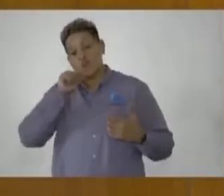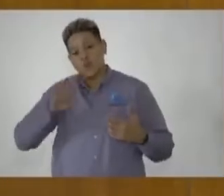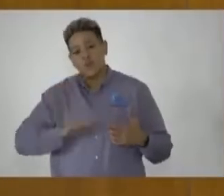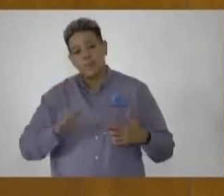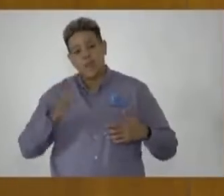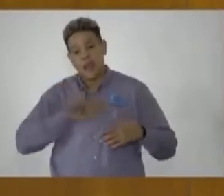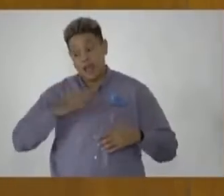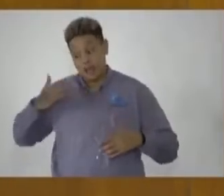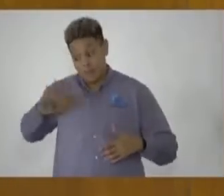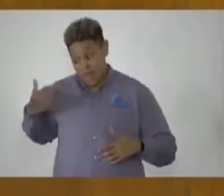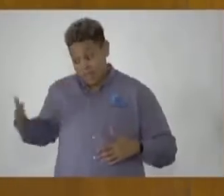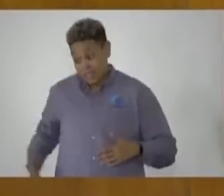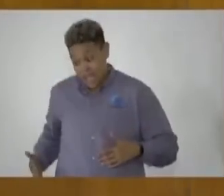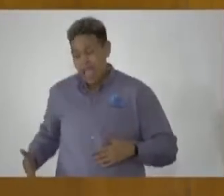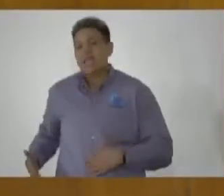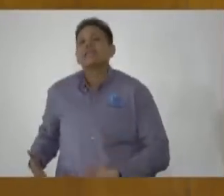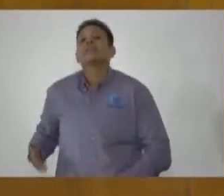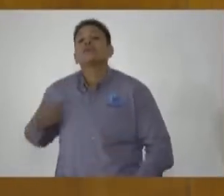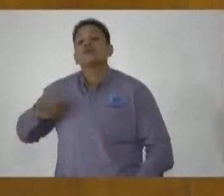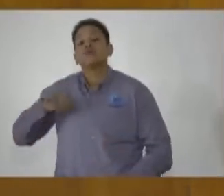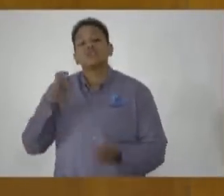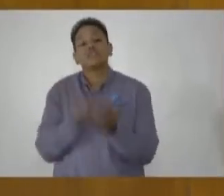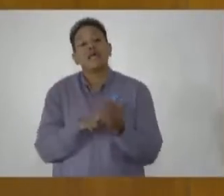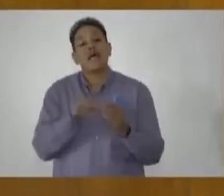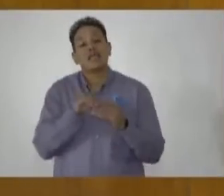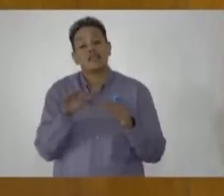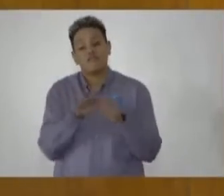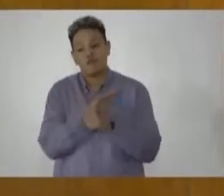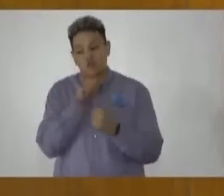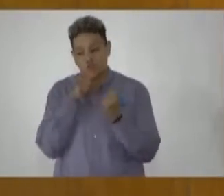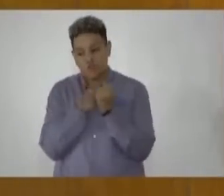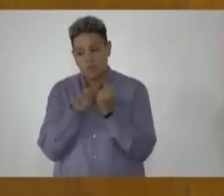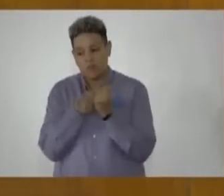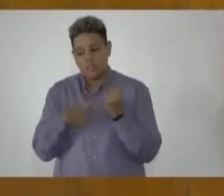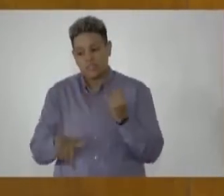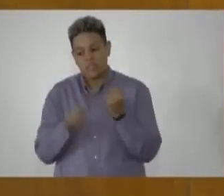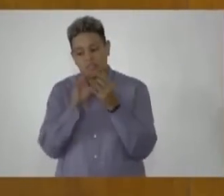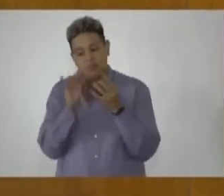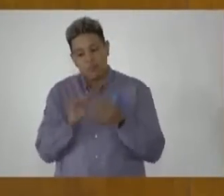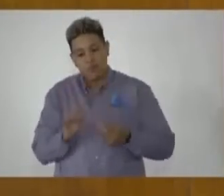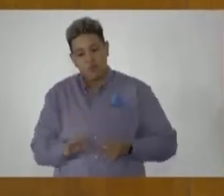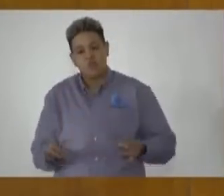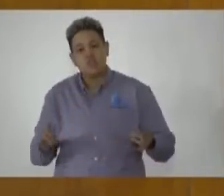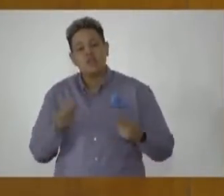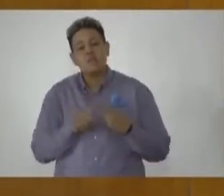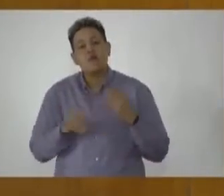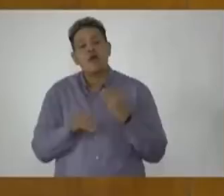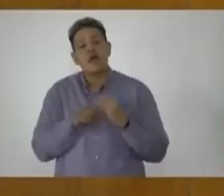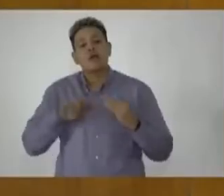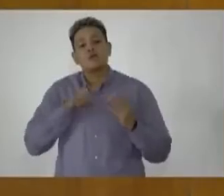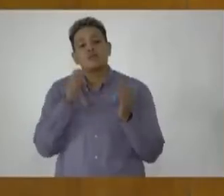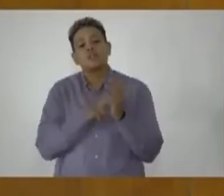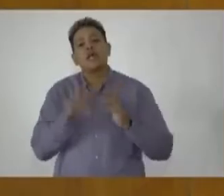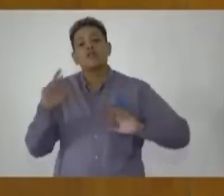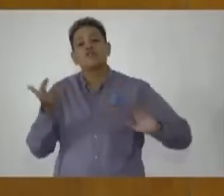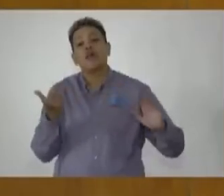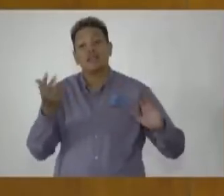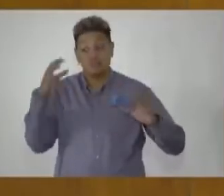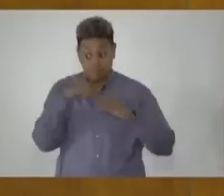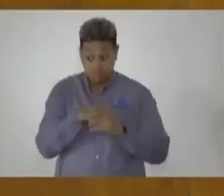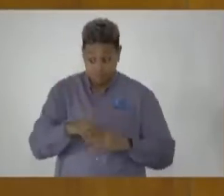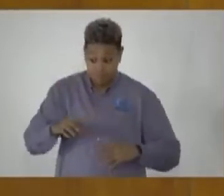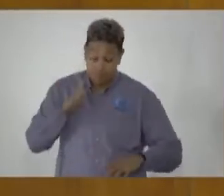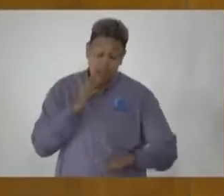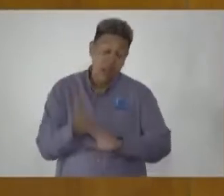on my side, that we stand in full support of this motion, and we stand ready to do our part